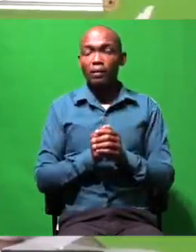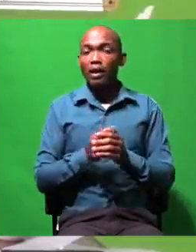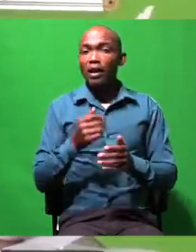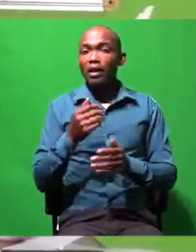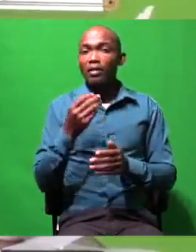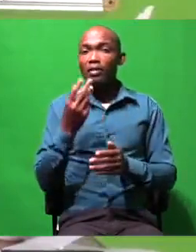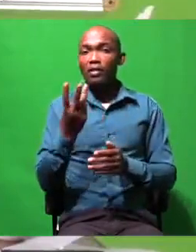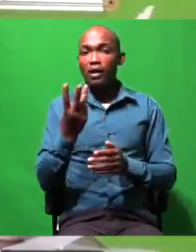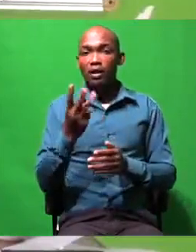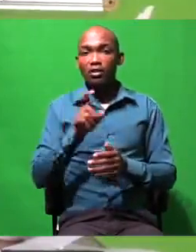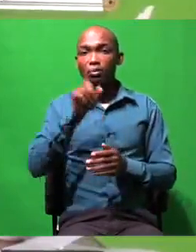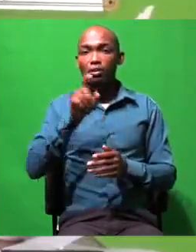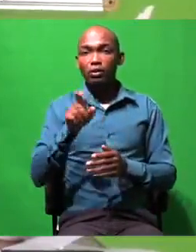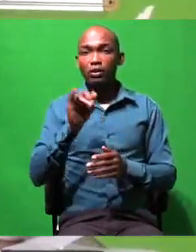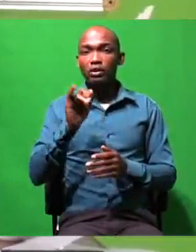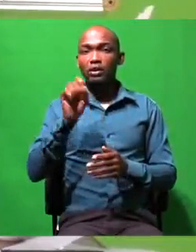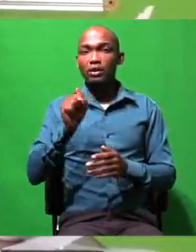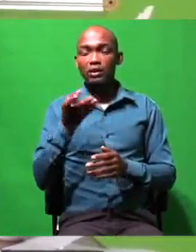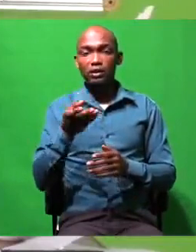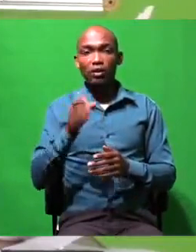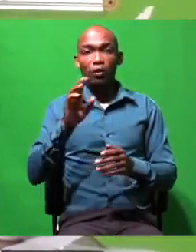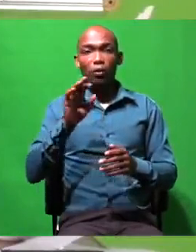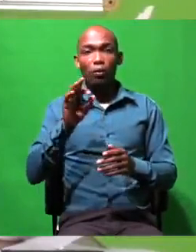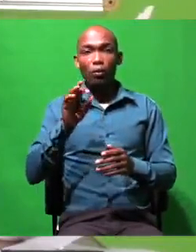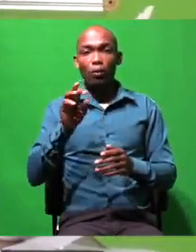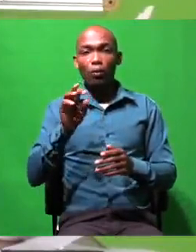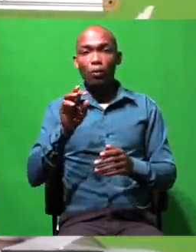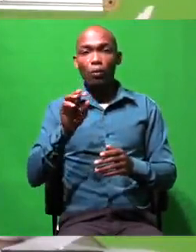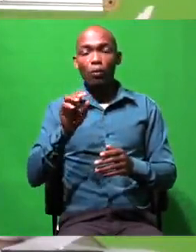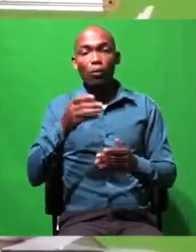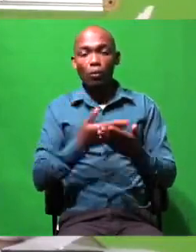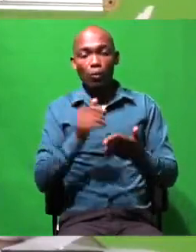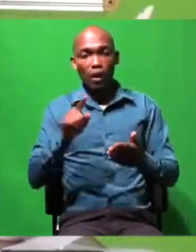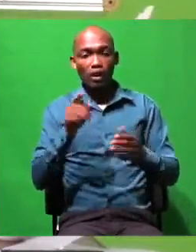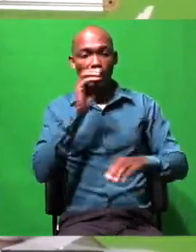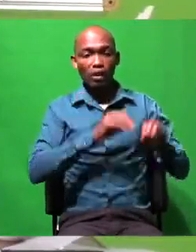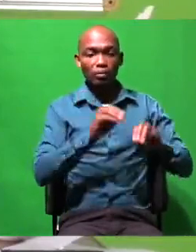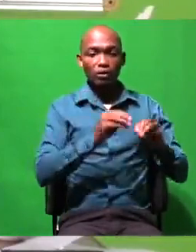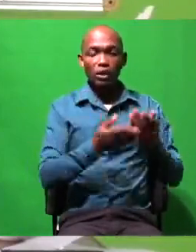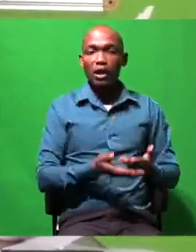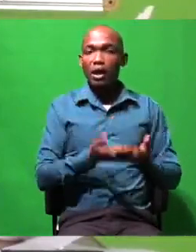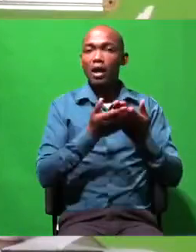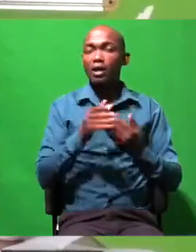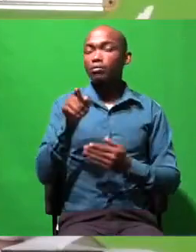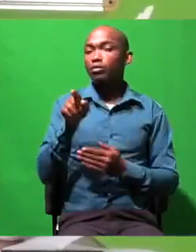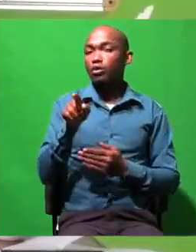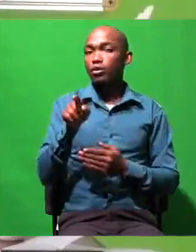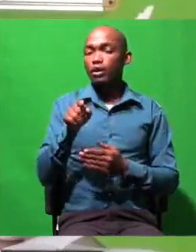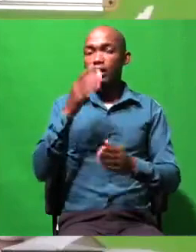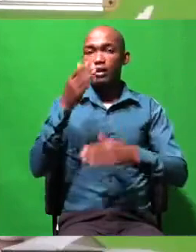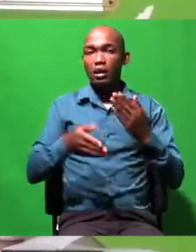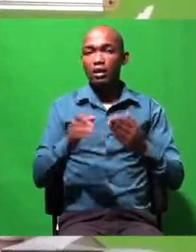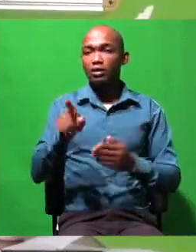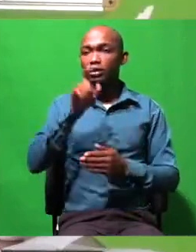third question is how chemistry helps you to develop your career.